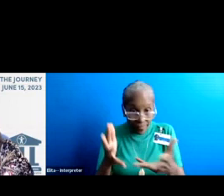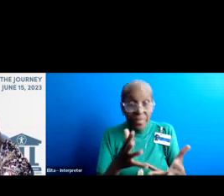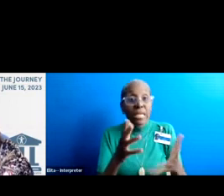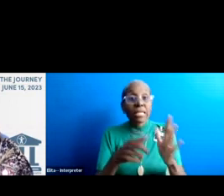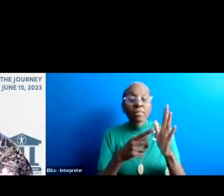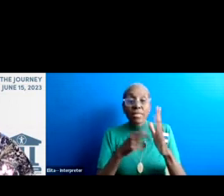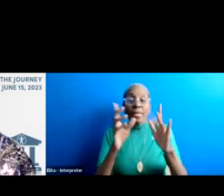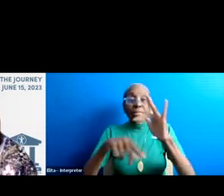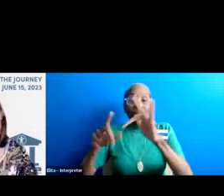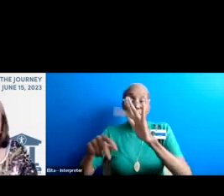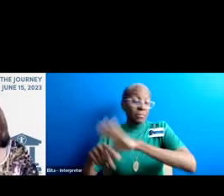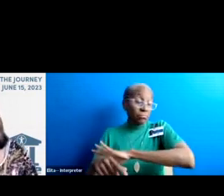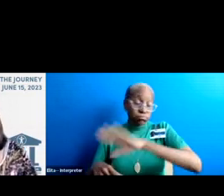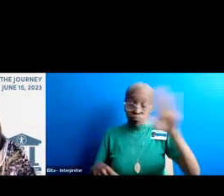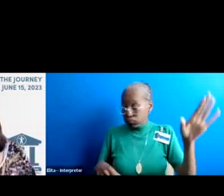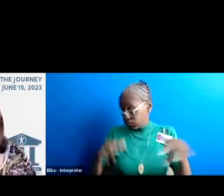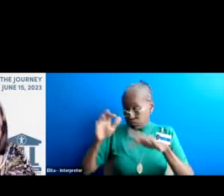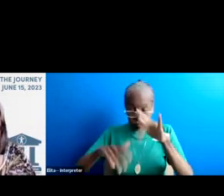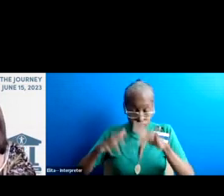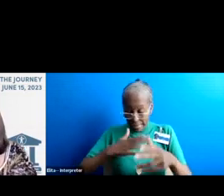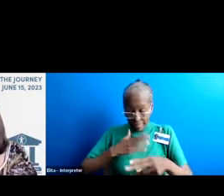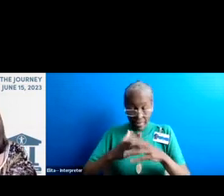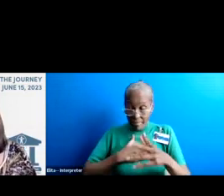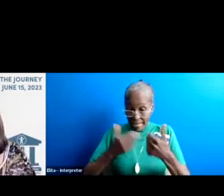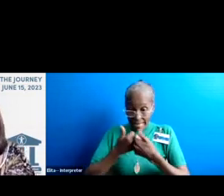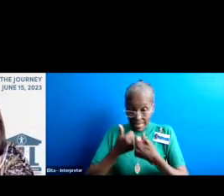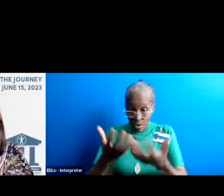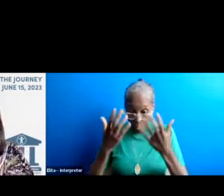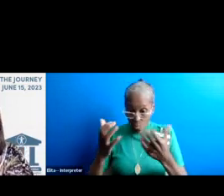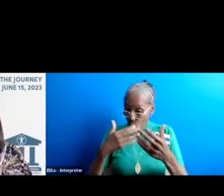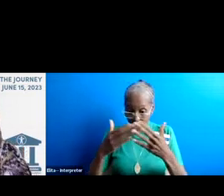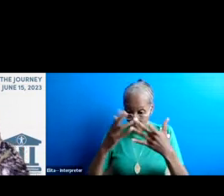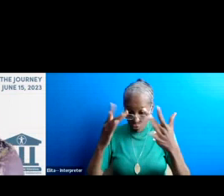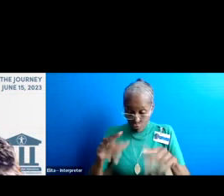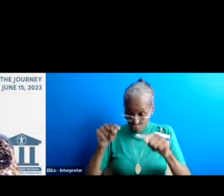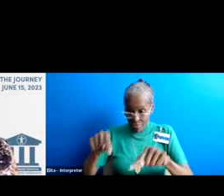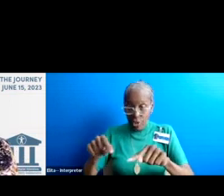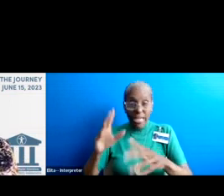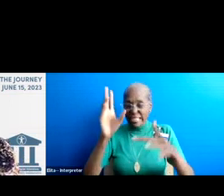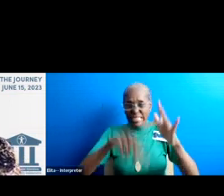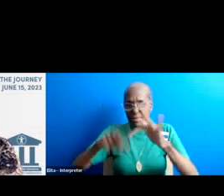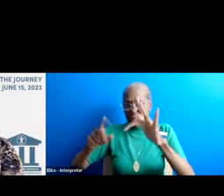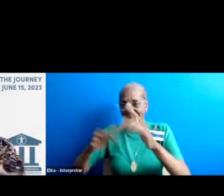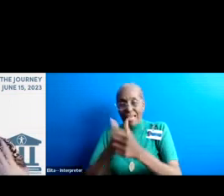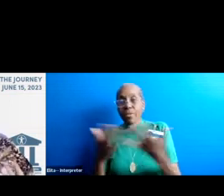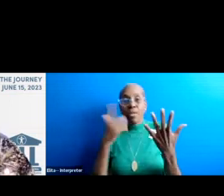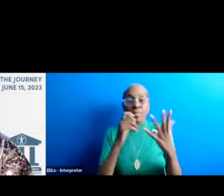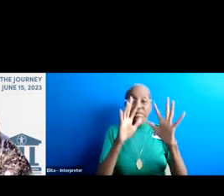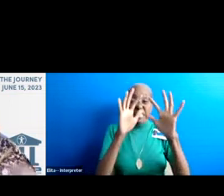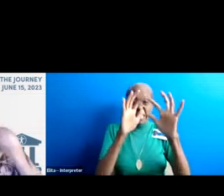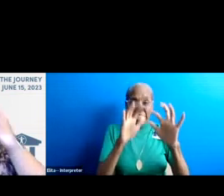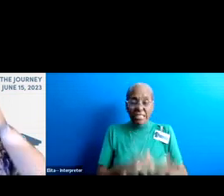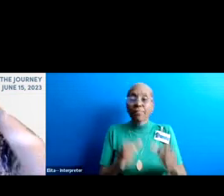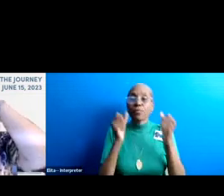just skip all of this and just be like, I'm just going to type in the name of the game that I want, you know, whatever it is right here, and skip all this mess because it's